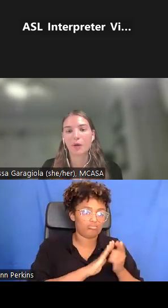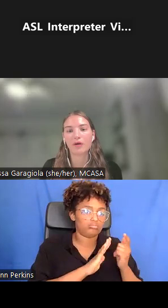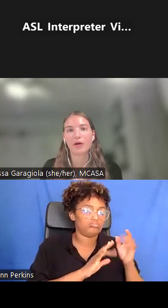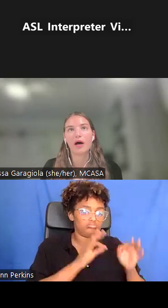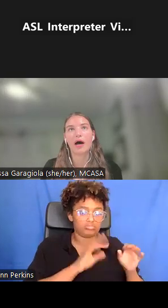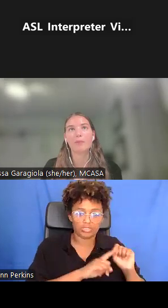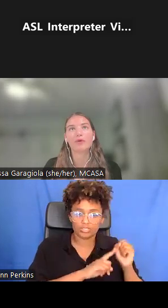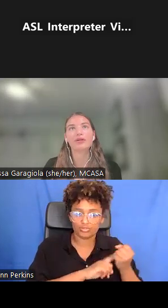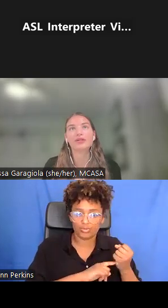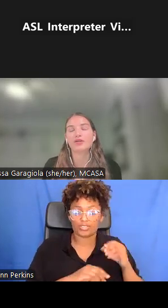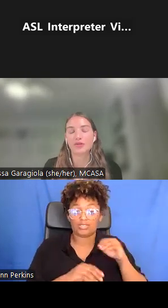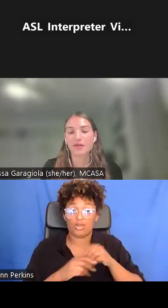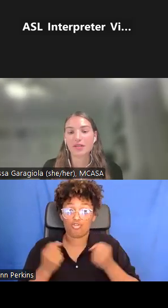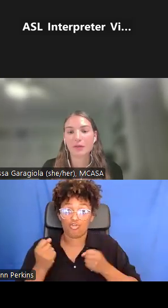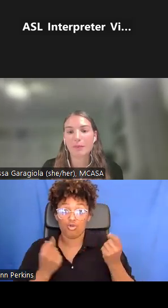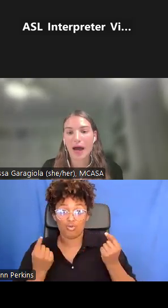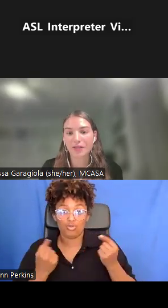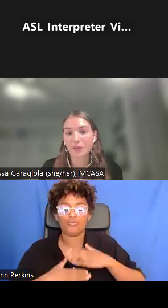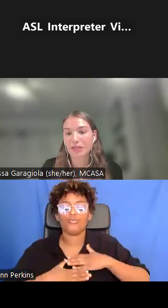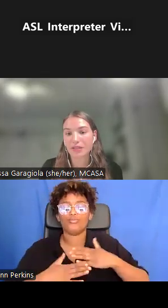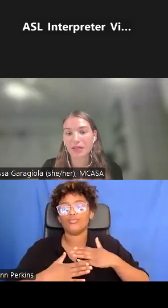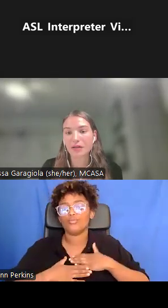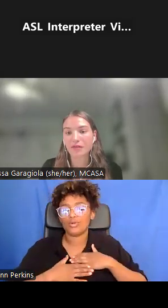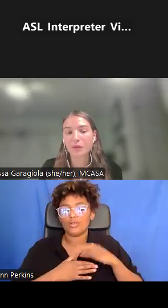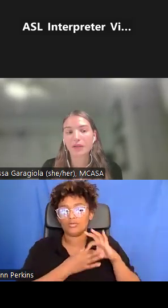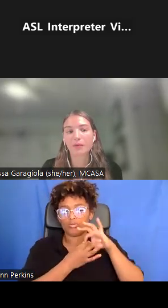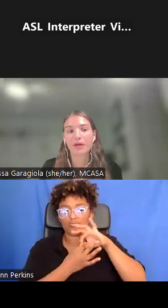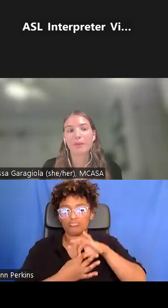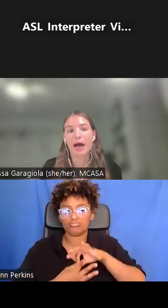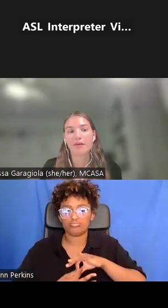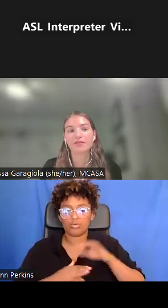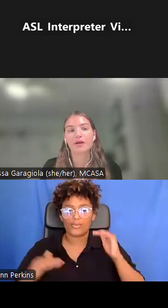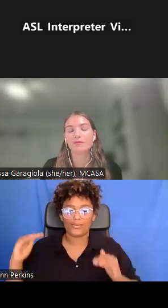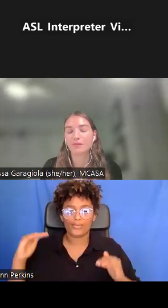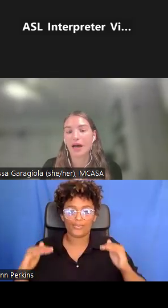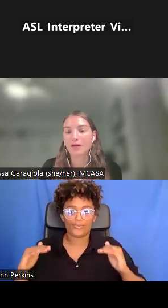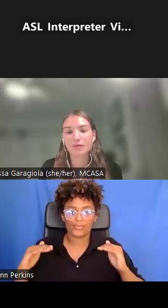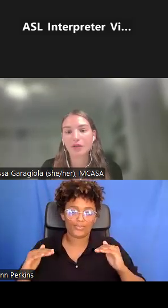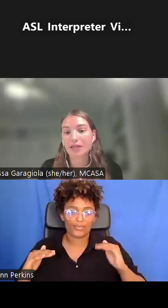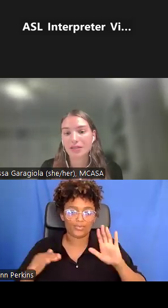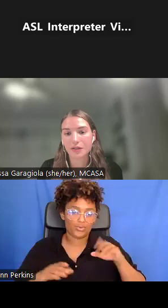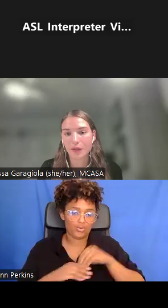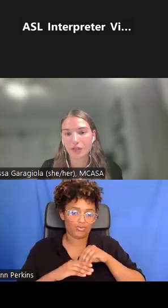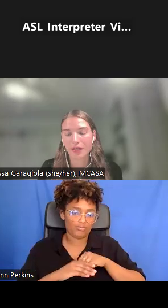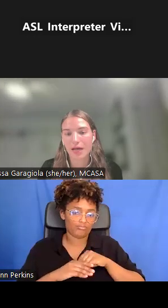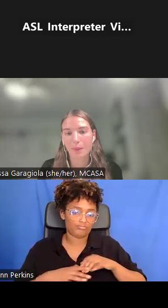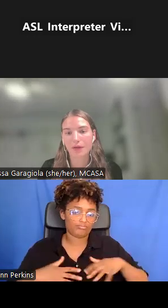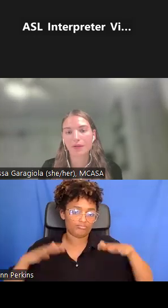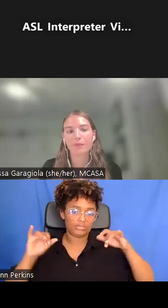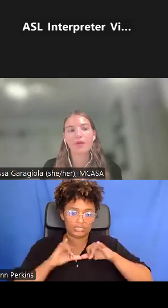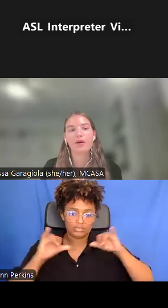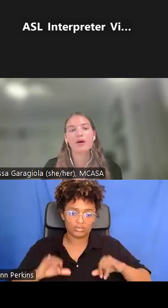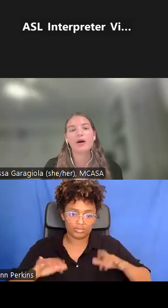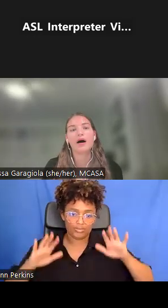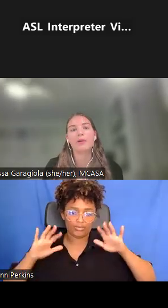do to help bring your central nervous system back to its state of equilibrium after that crisis situation has